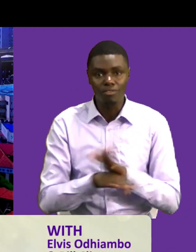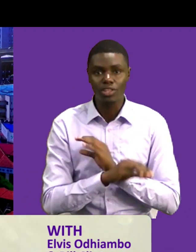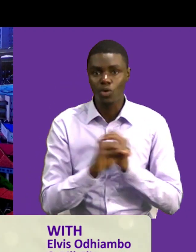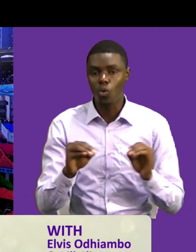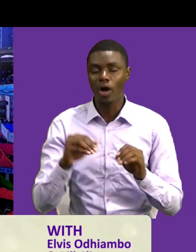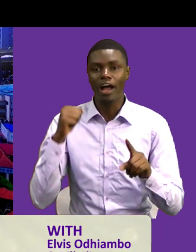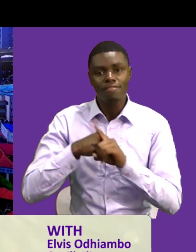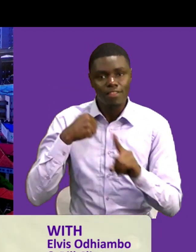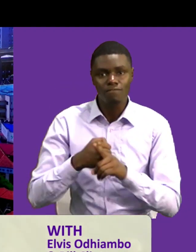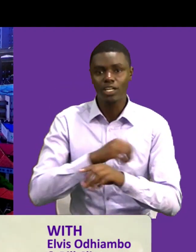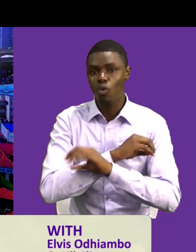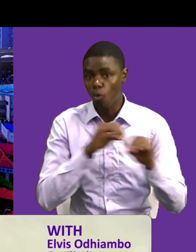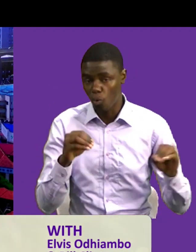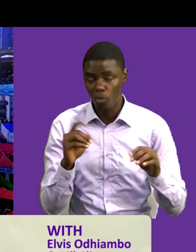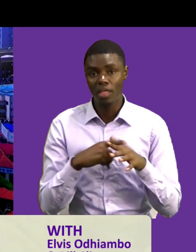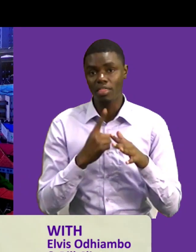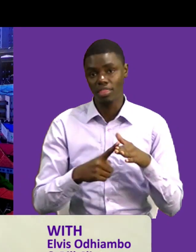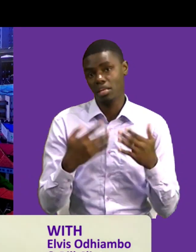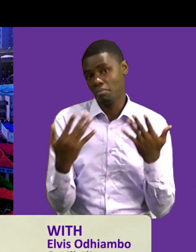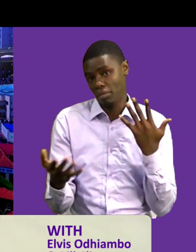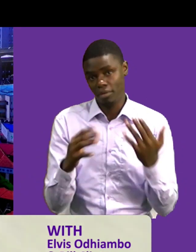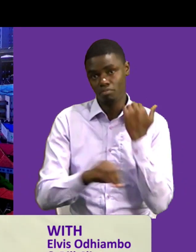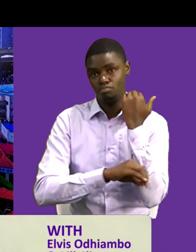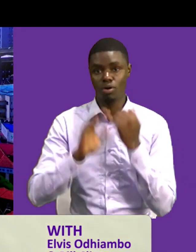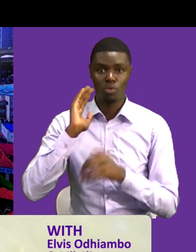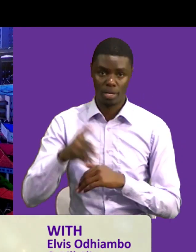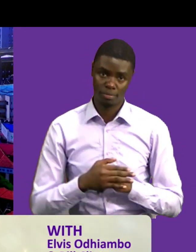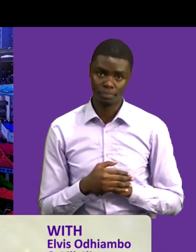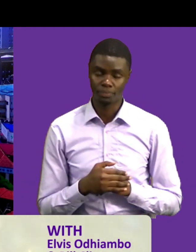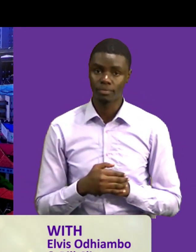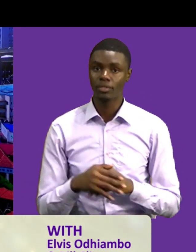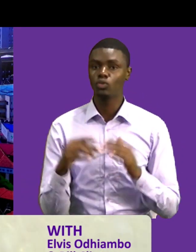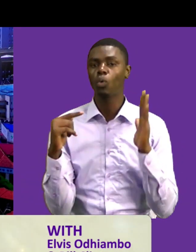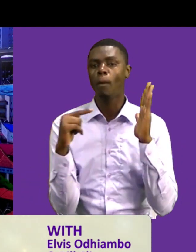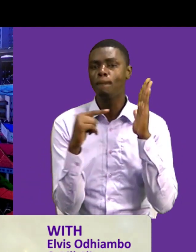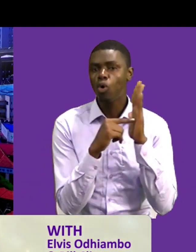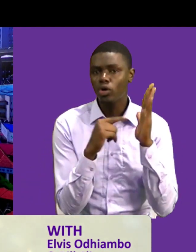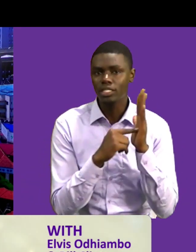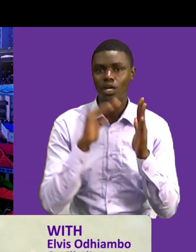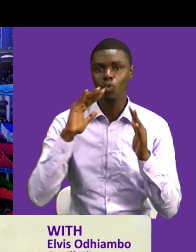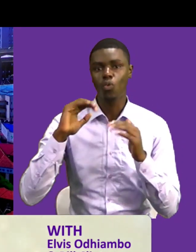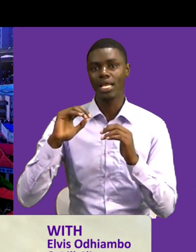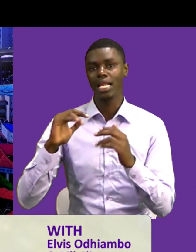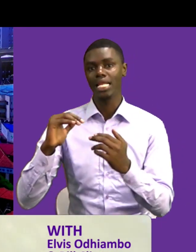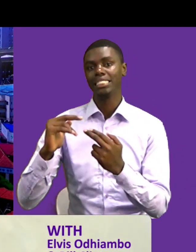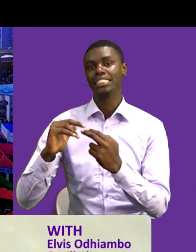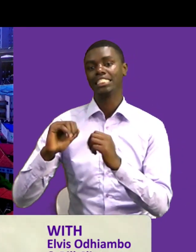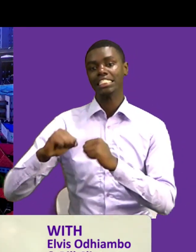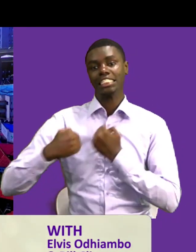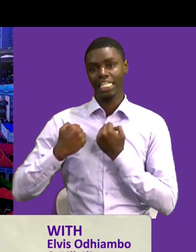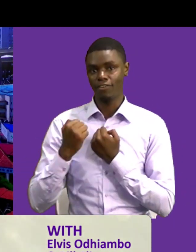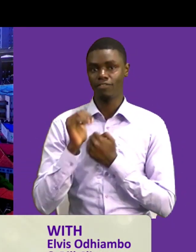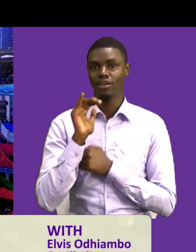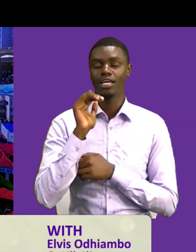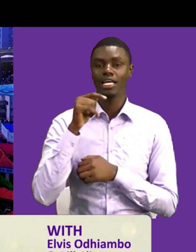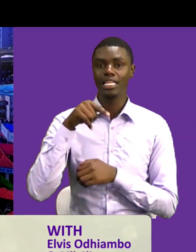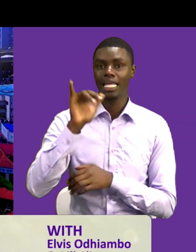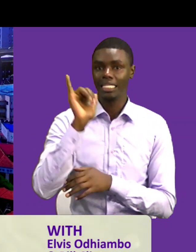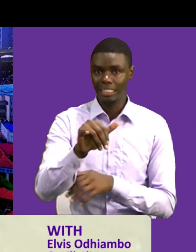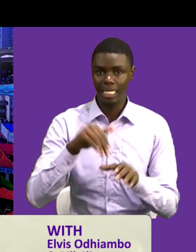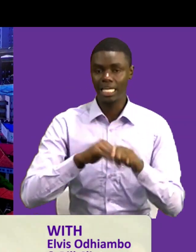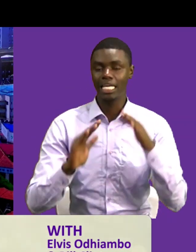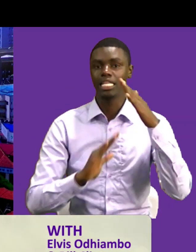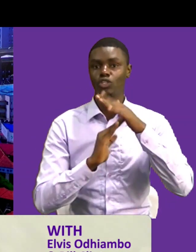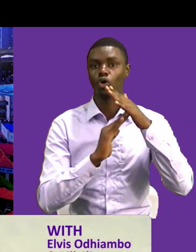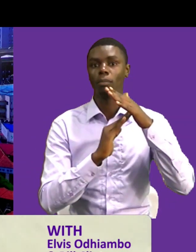don't really fight for the points. The points will secure their remainers in the